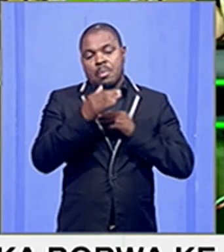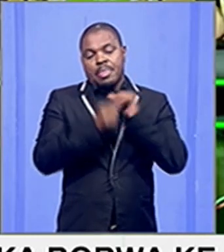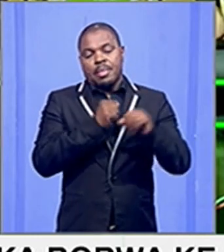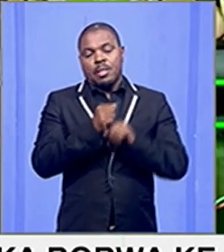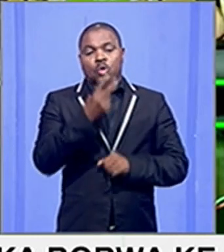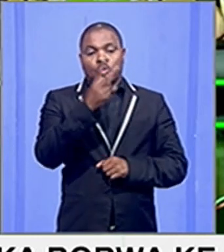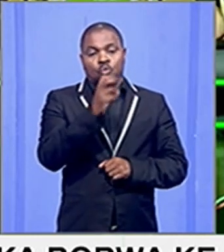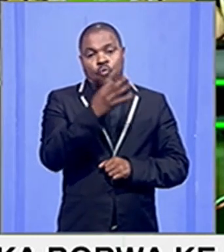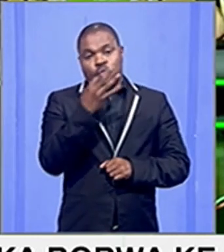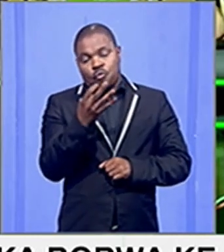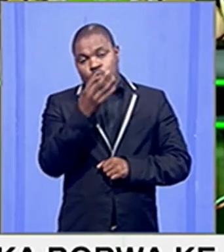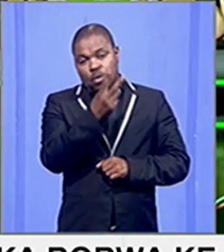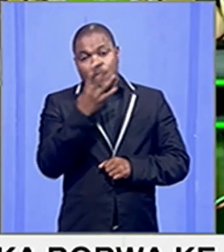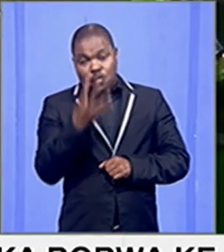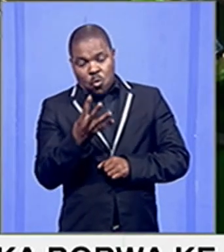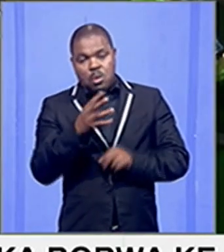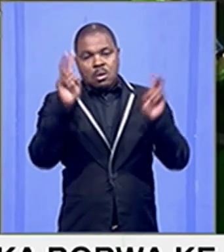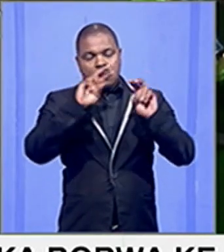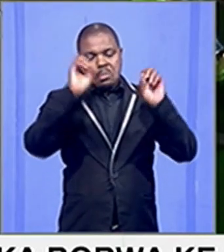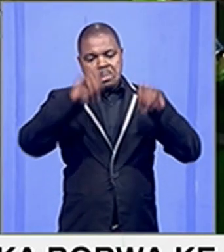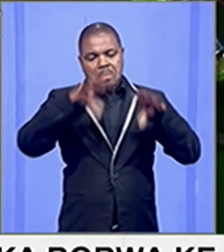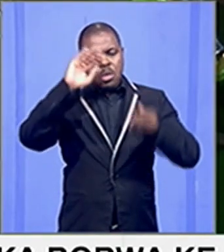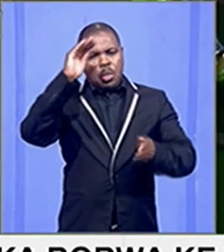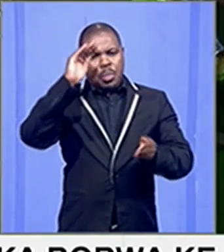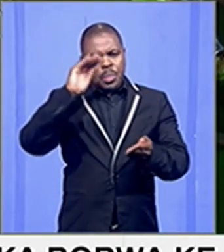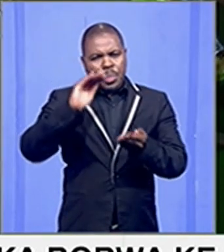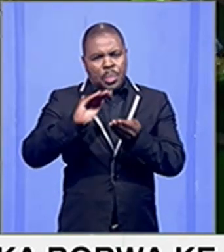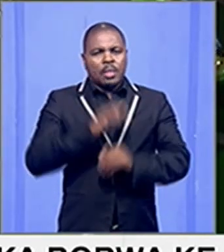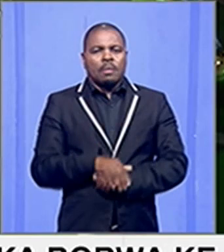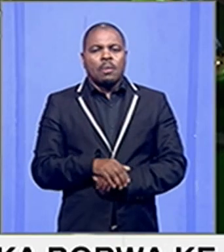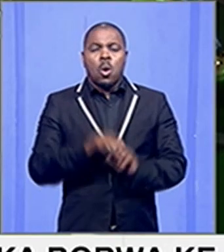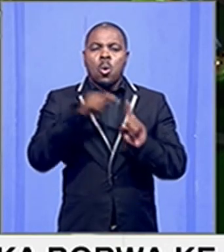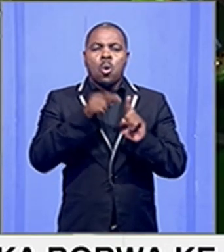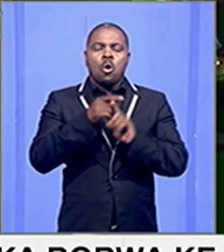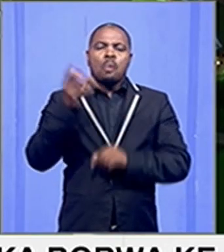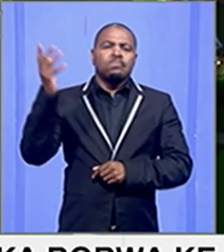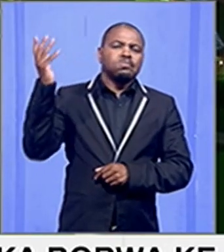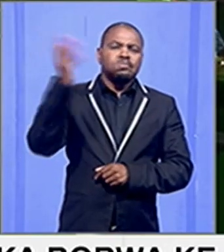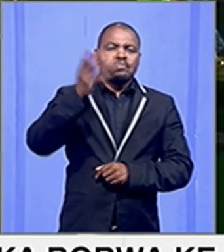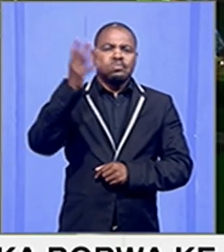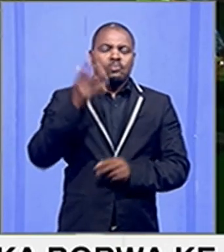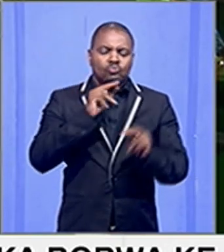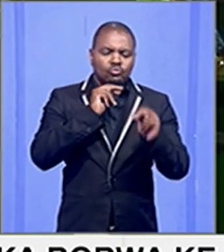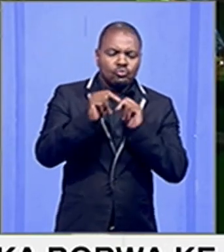2024, sekgahla sa ho tingwa motlakase se tla fokotseha haholo. Dirada o buile sena.